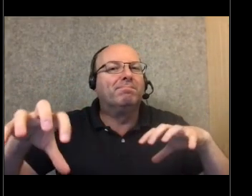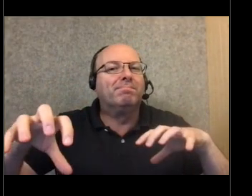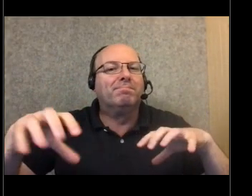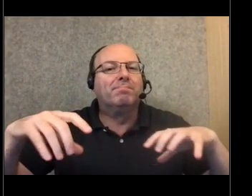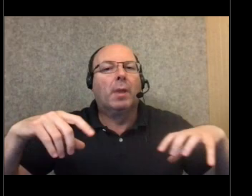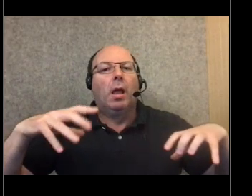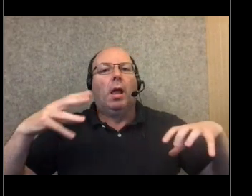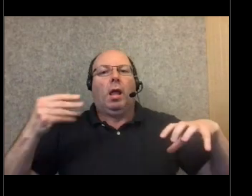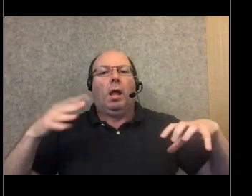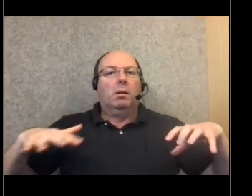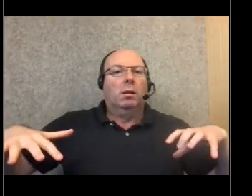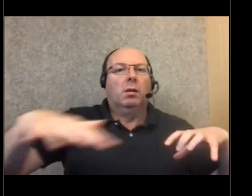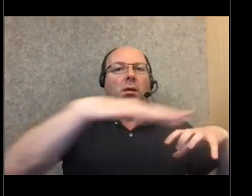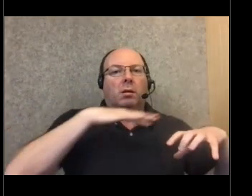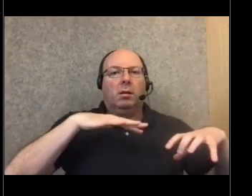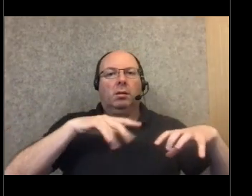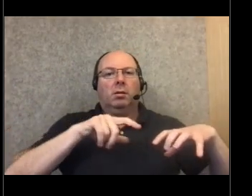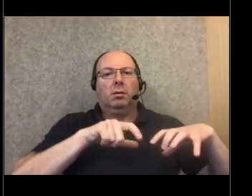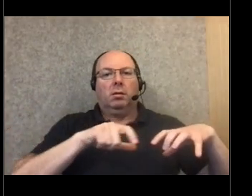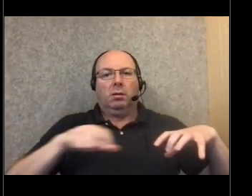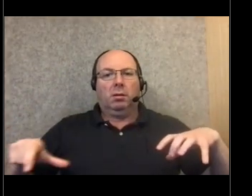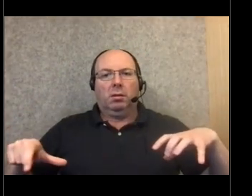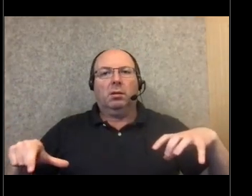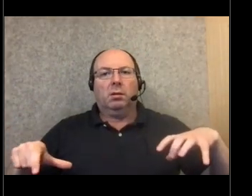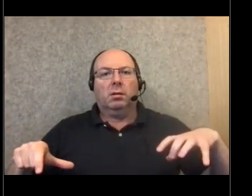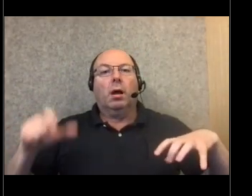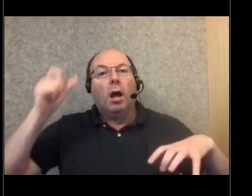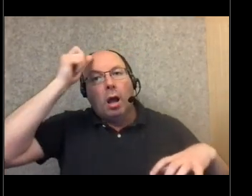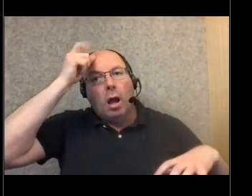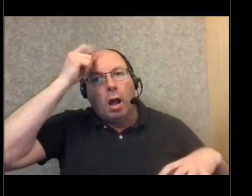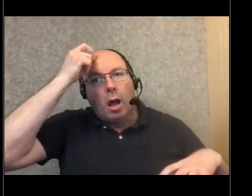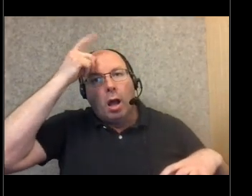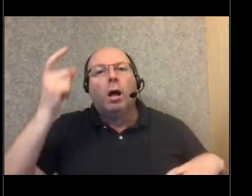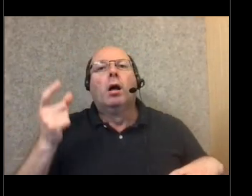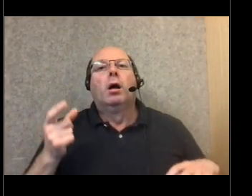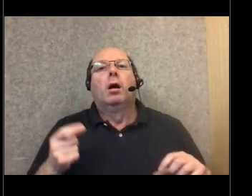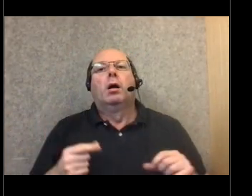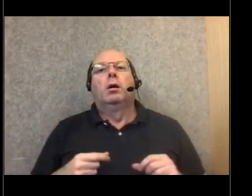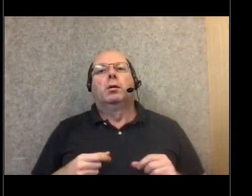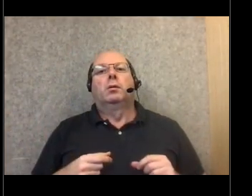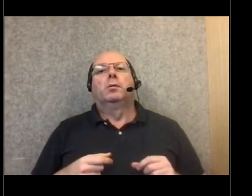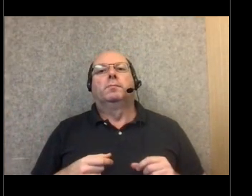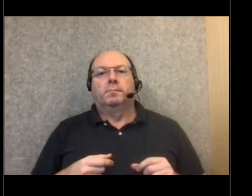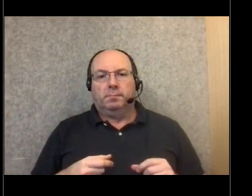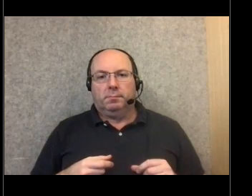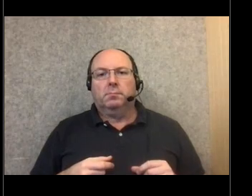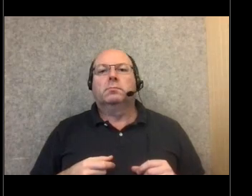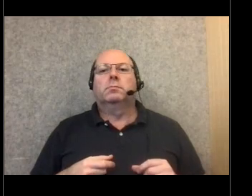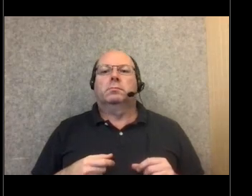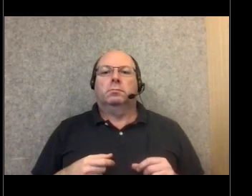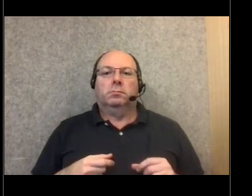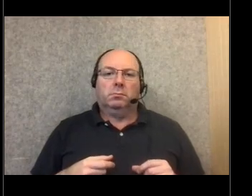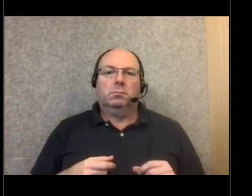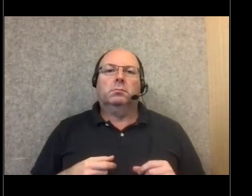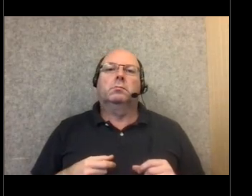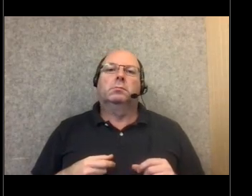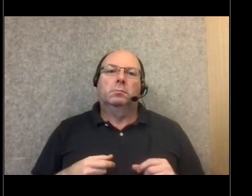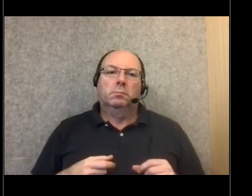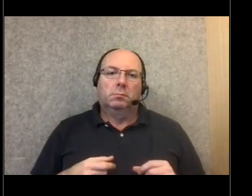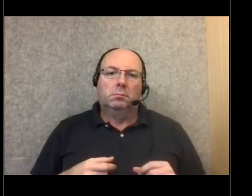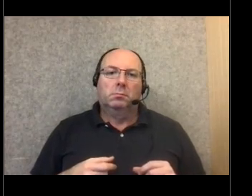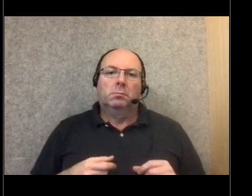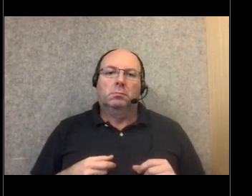The guidelines do not require accessible routes, walks, or paths between